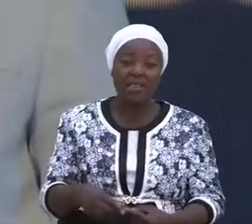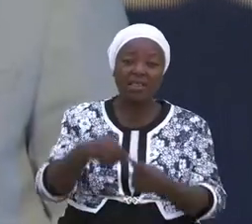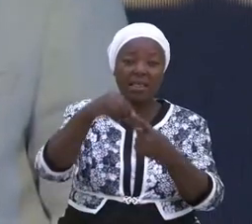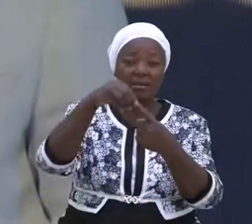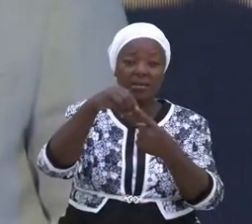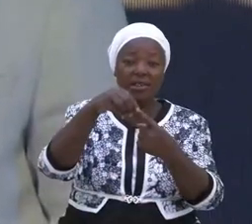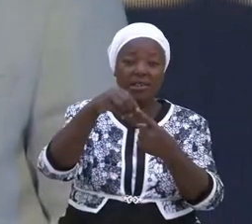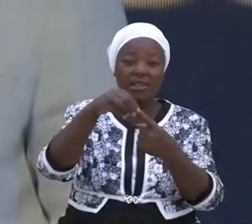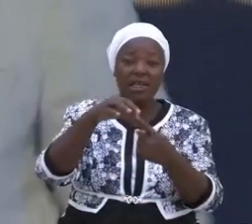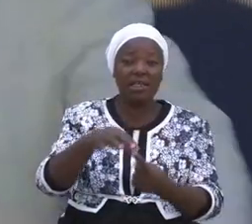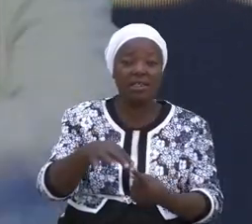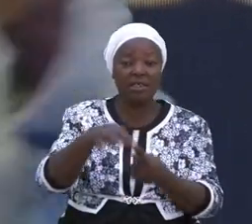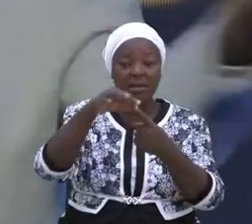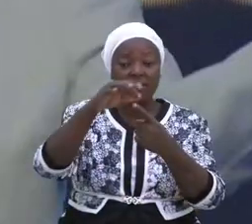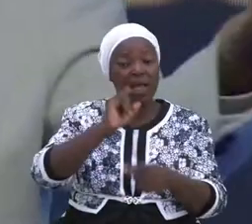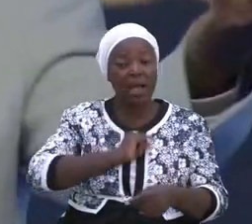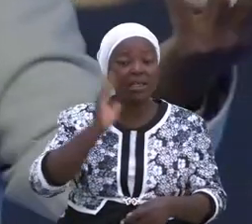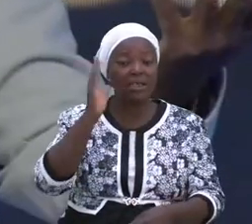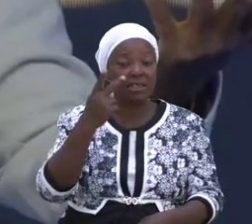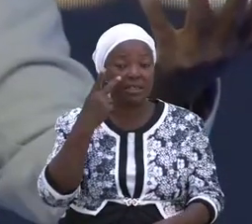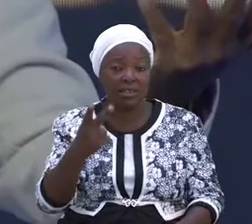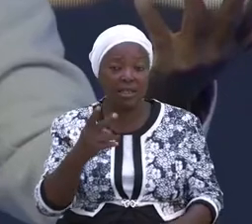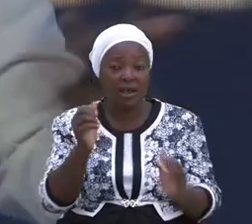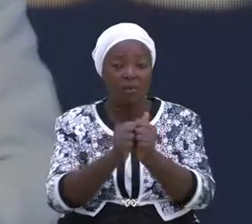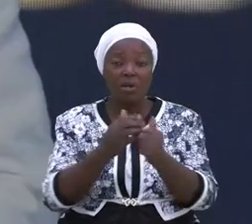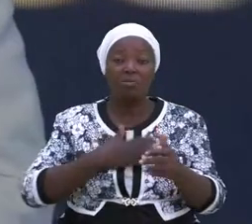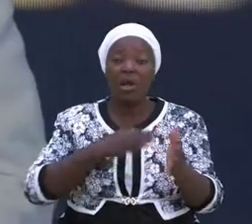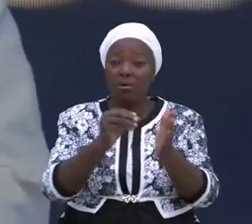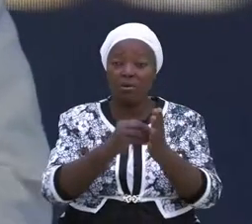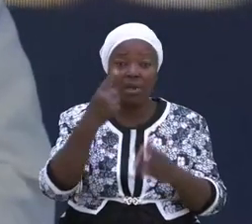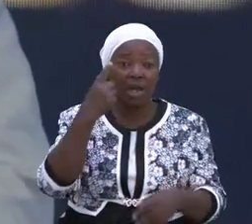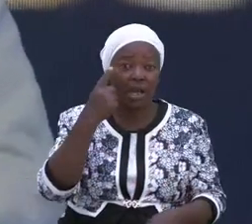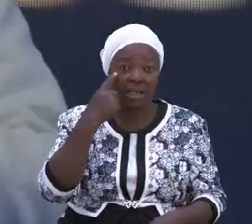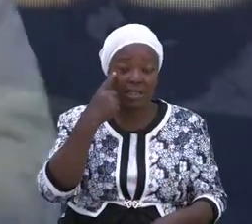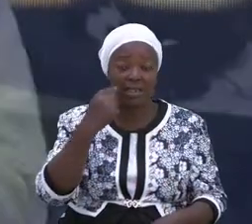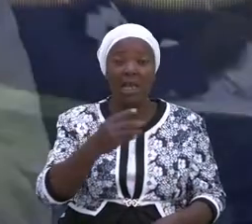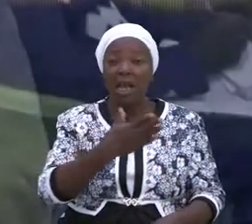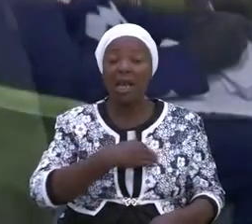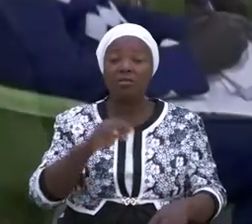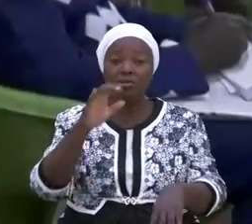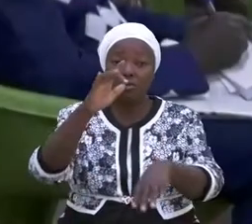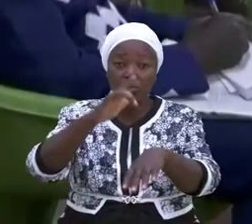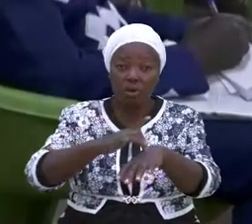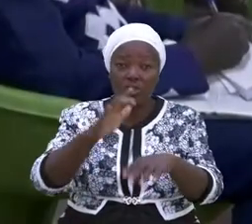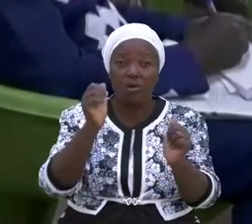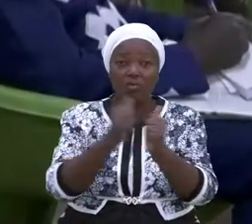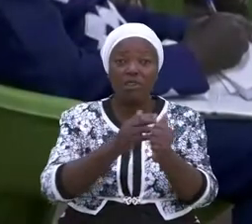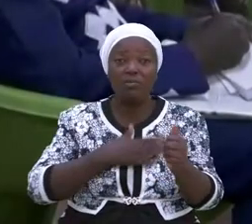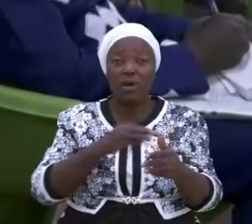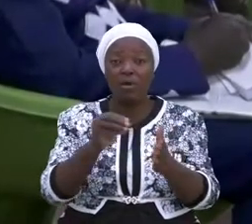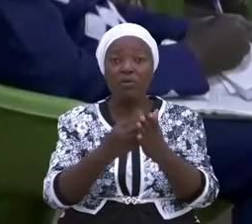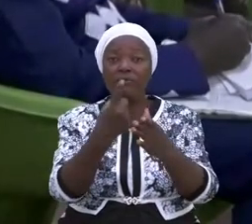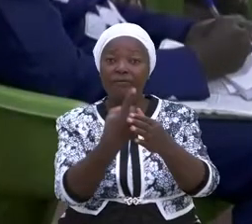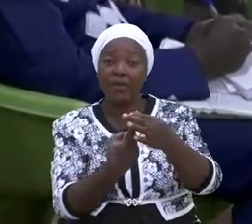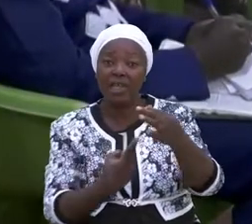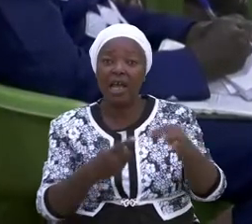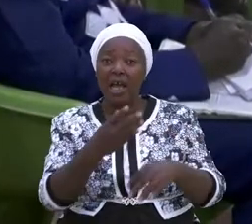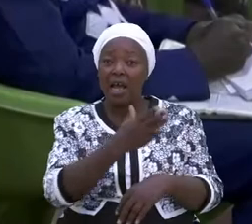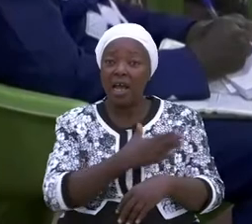see with my own eyes and touch with my own finger and